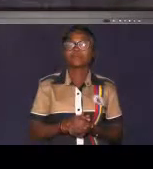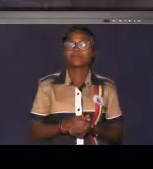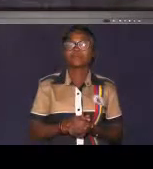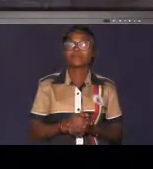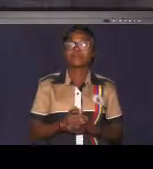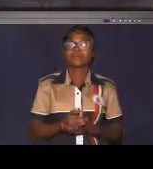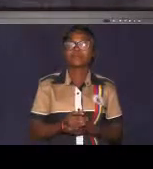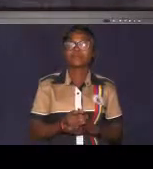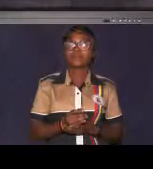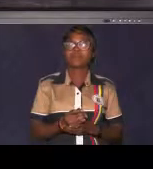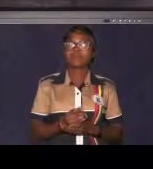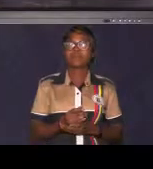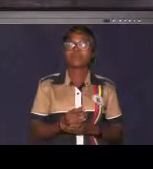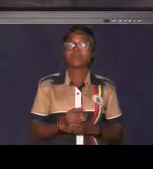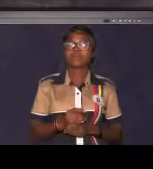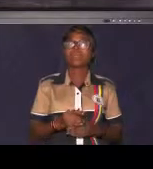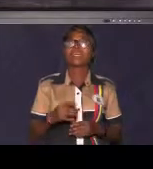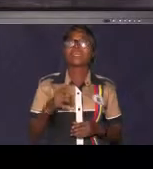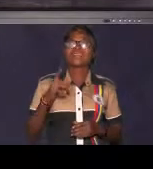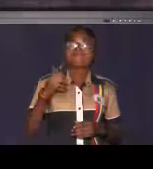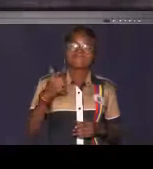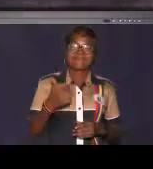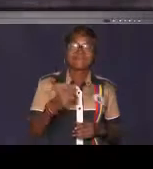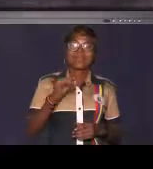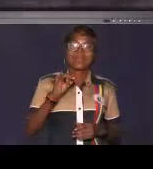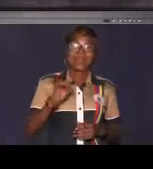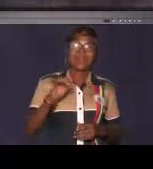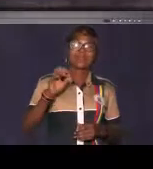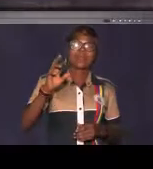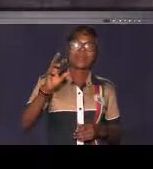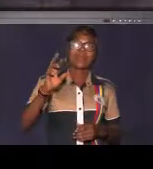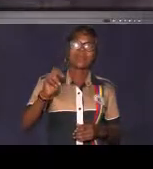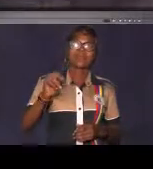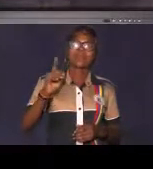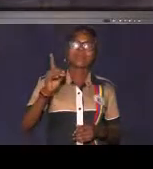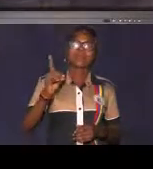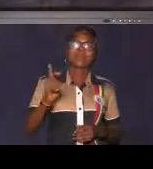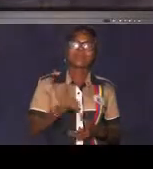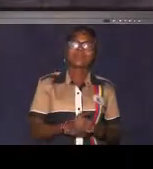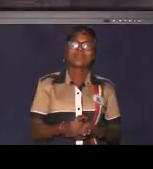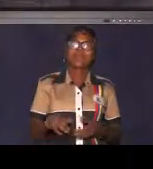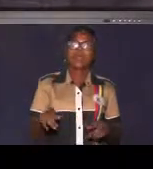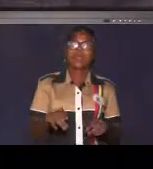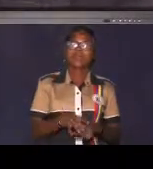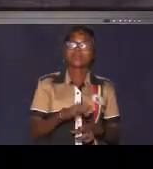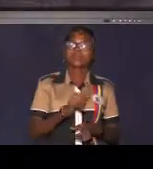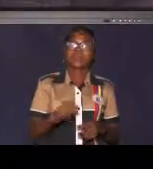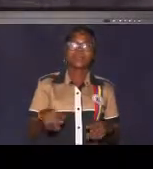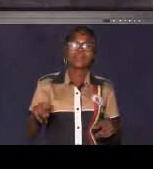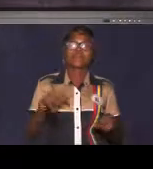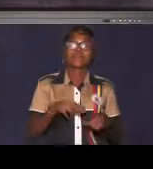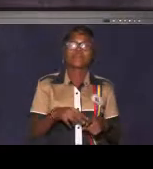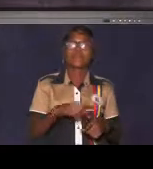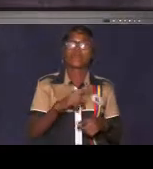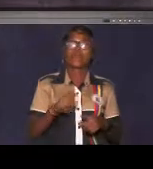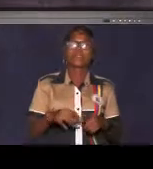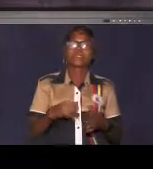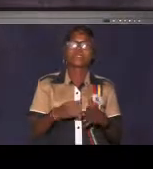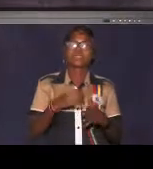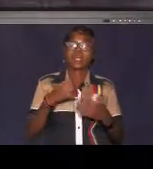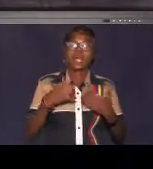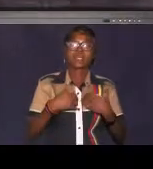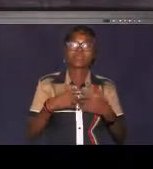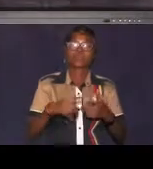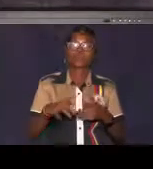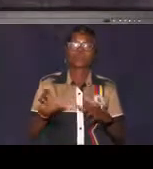form. Let me take that again. Grind, G-R-I-N-D, as a verb, when it